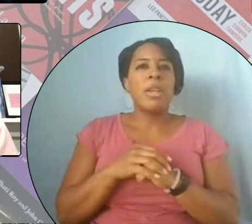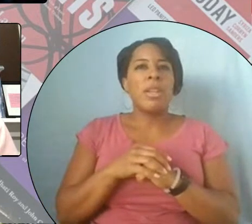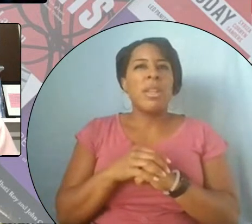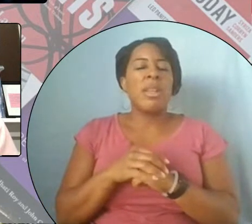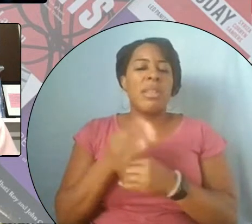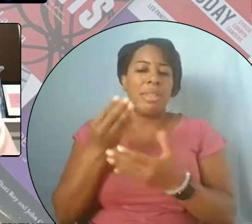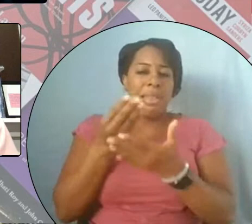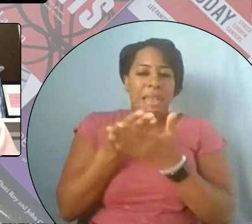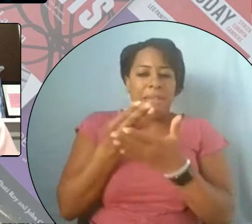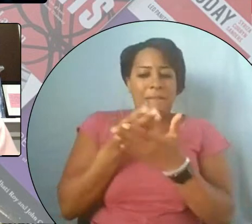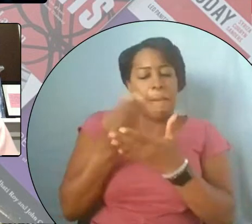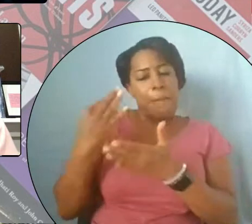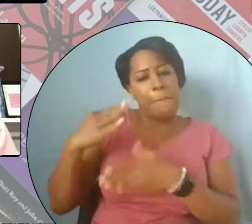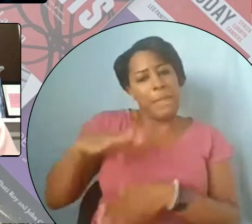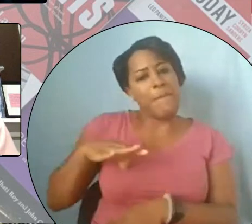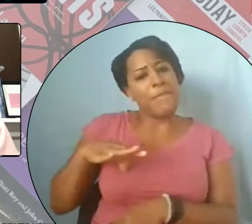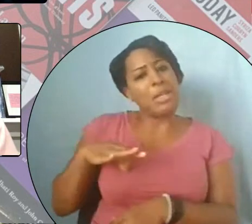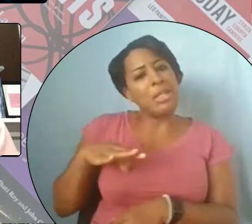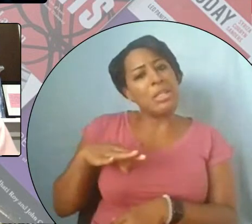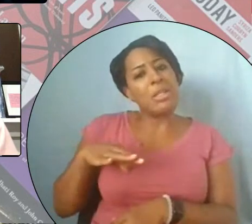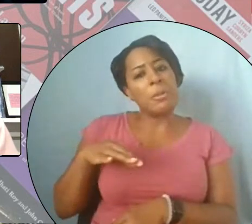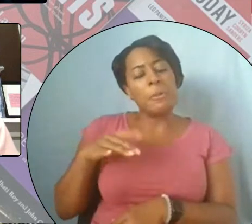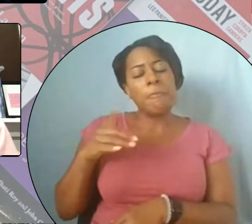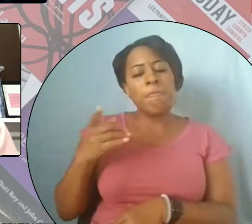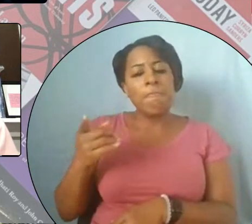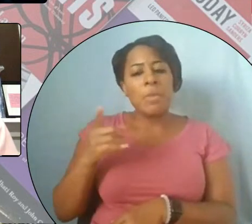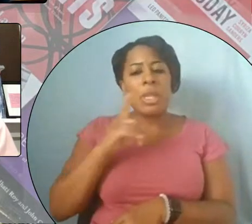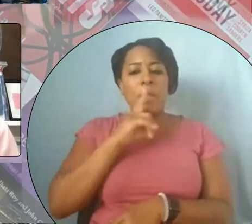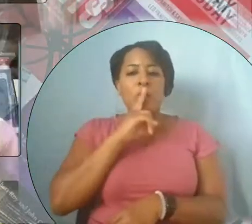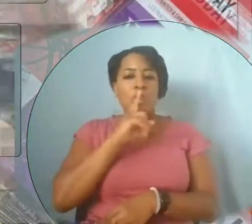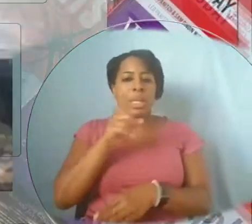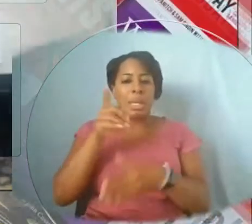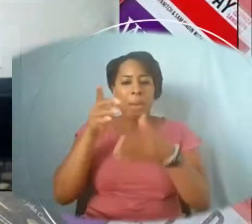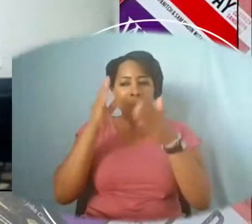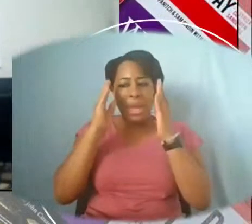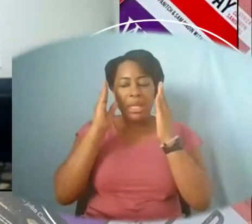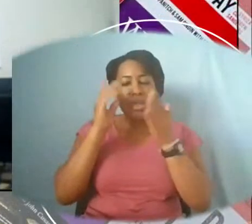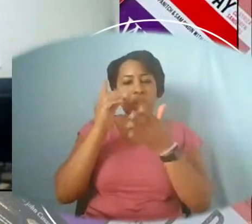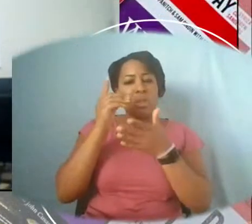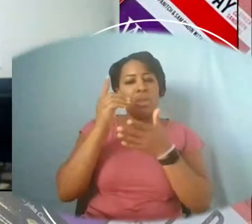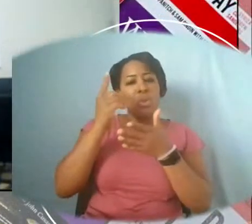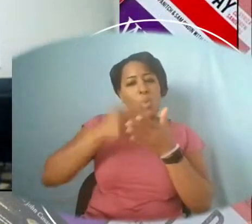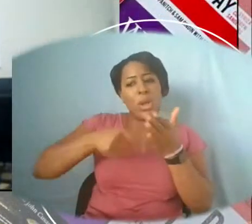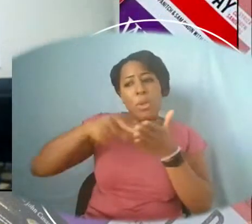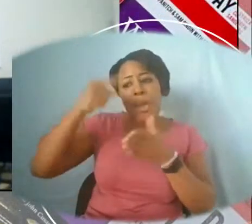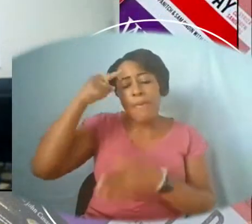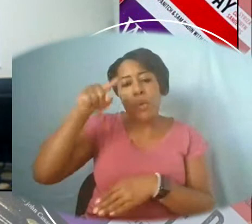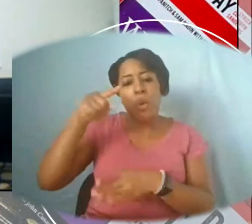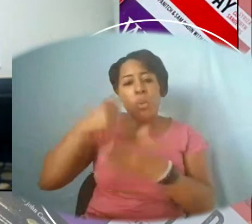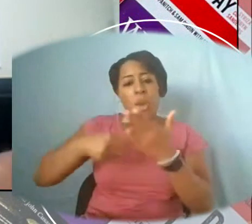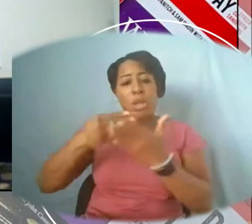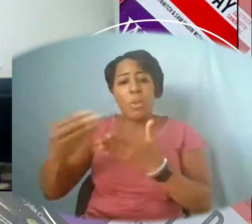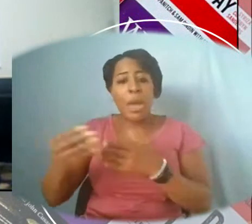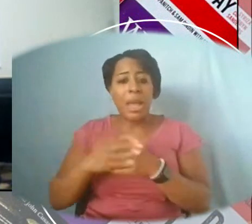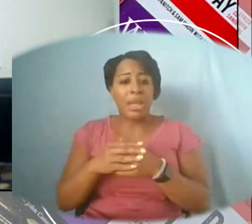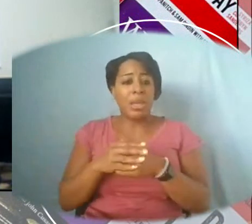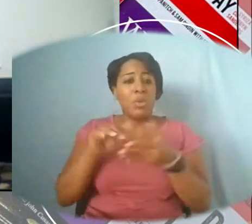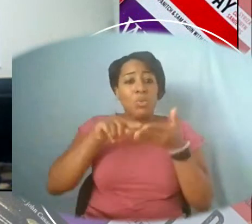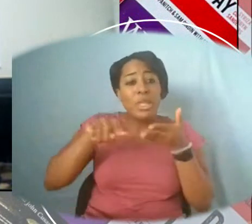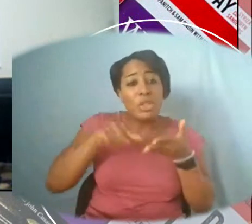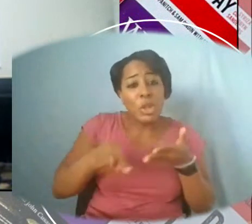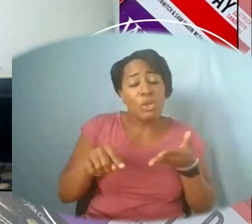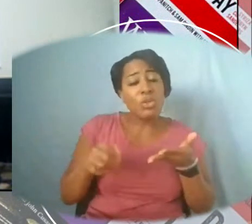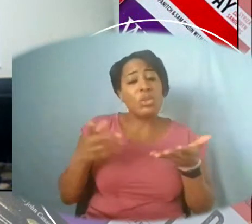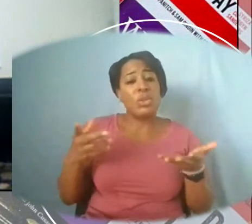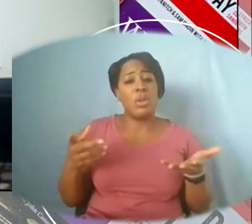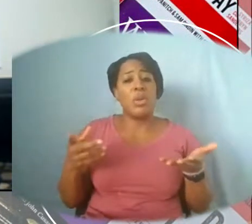is really paying attention to what you pay for, what you buy, research. We may need to